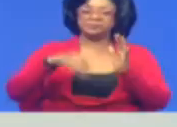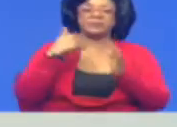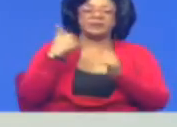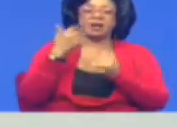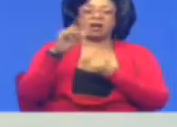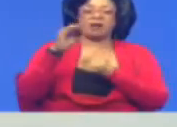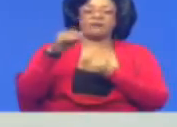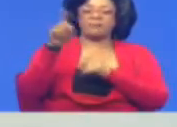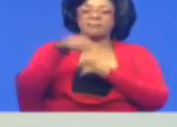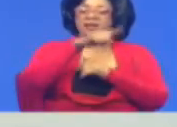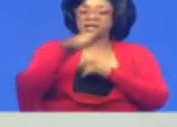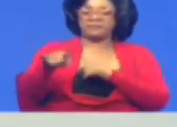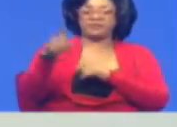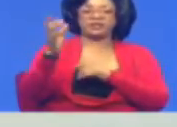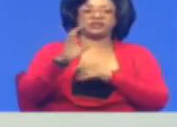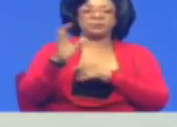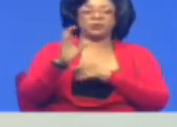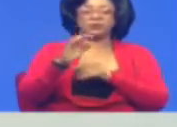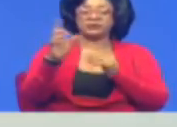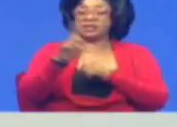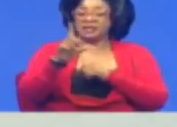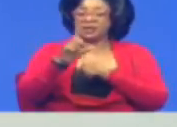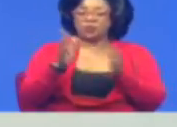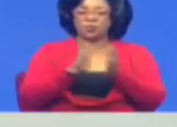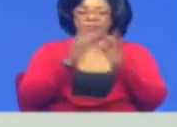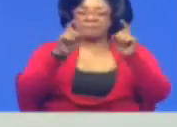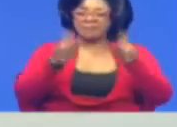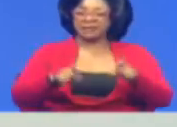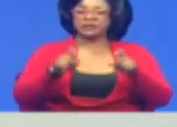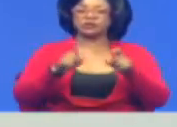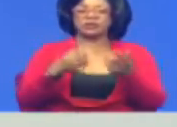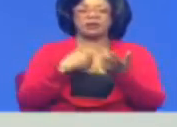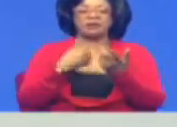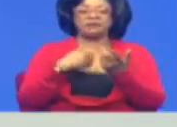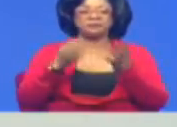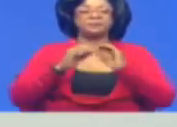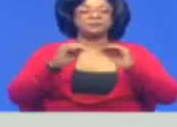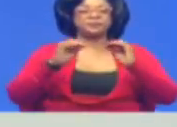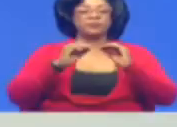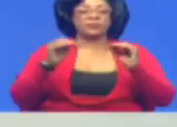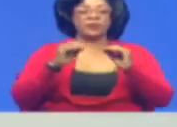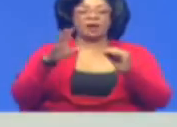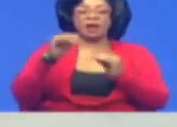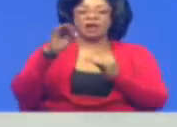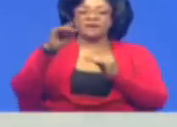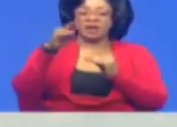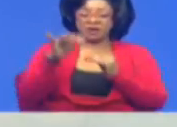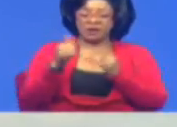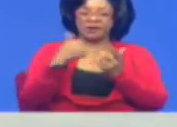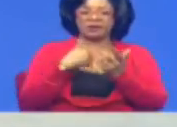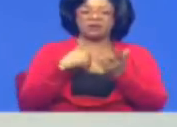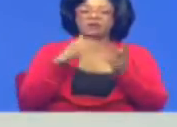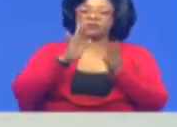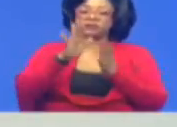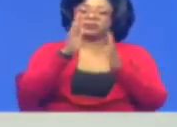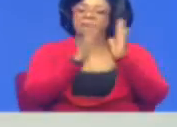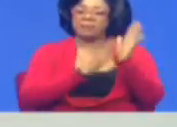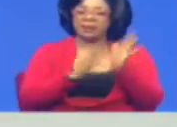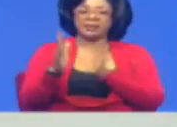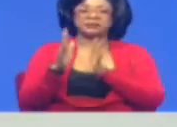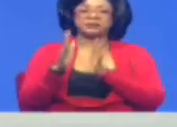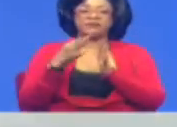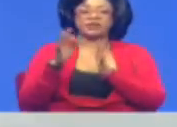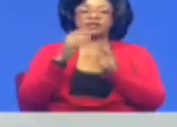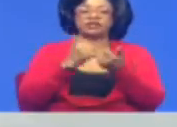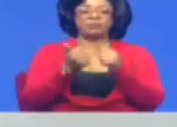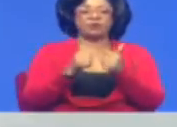the Champions League due to the mandatory Class A coaching license. Oliveira outlined his plans and style for the